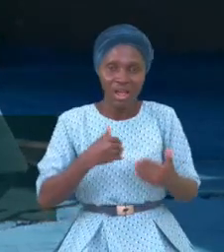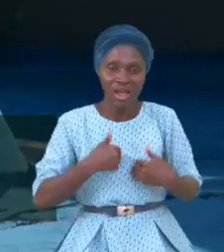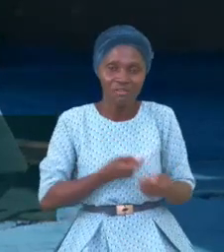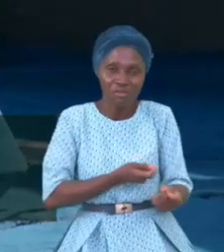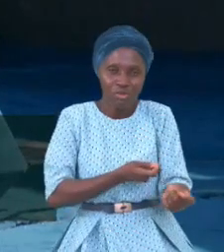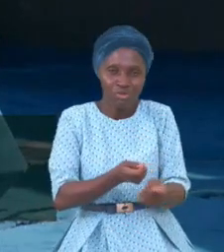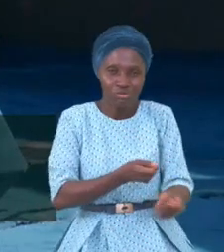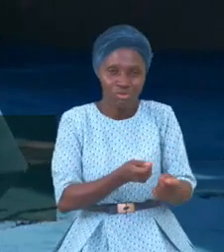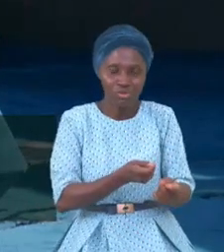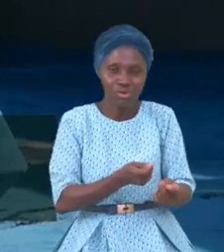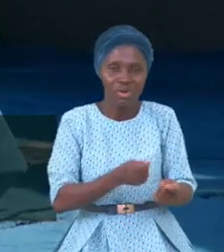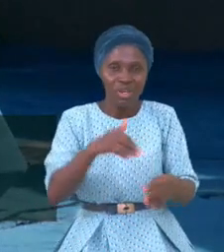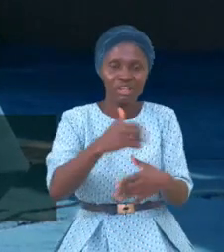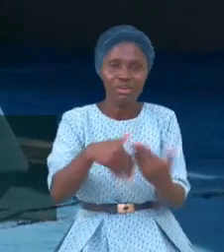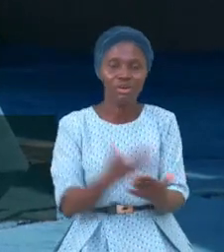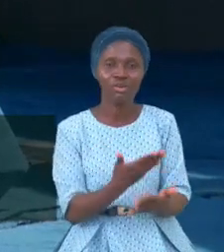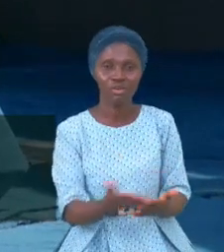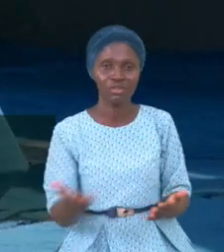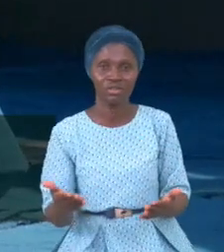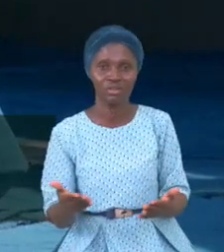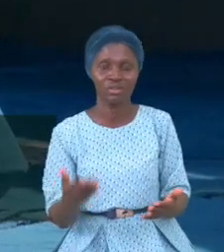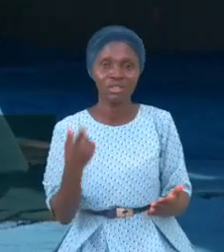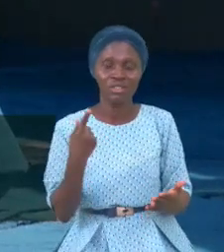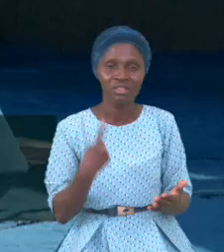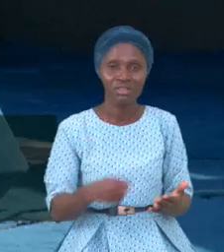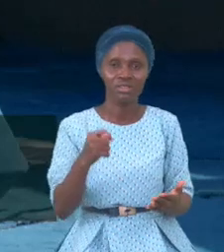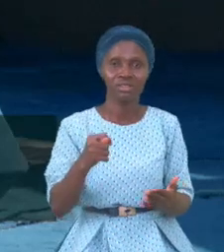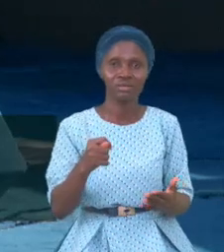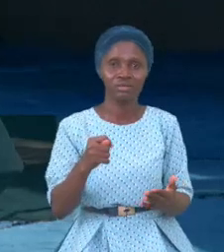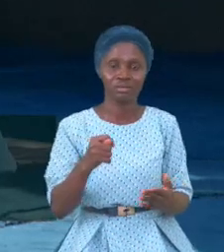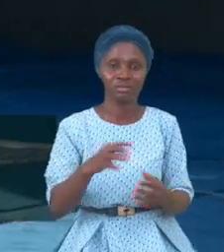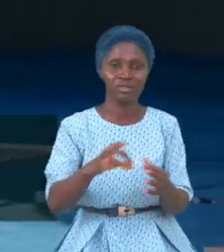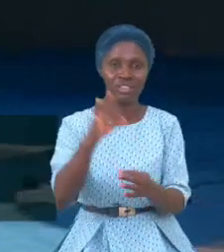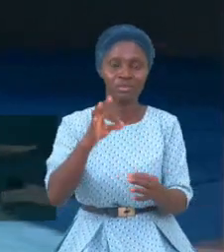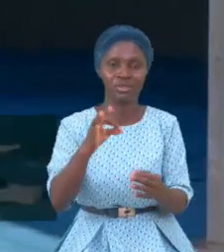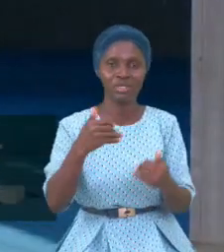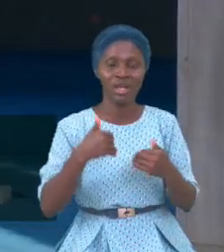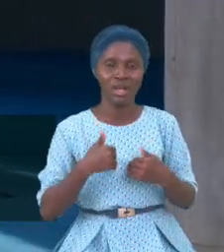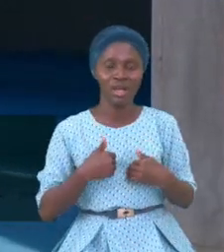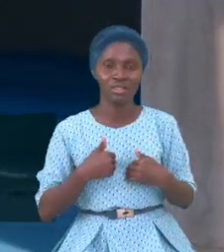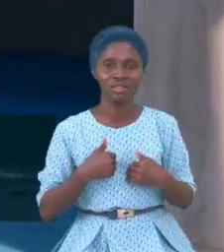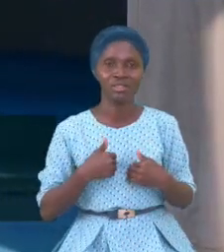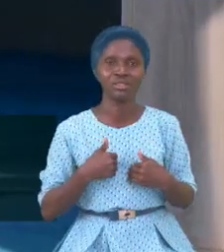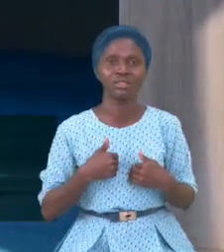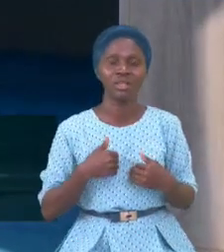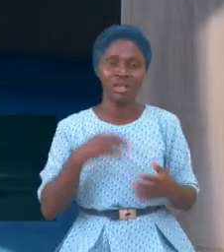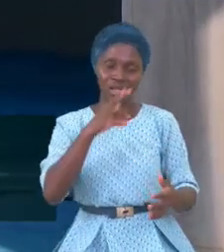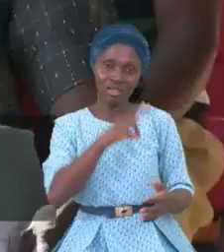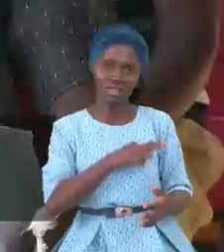all things. His spirit has gained the ascendancy. His spirit has gained